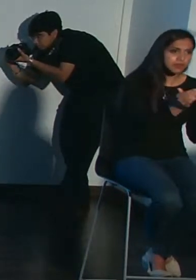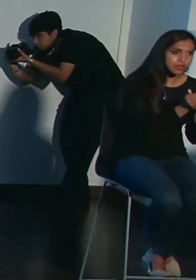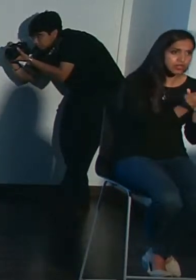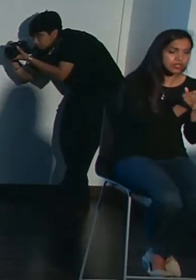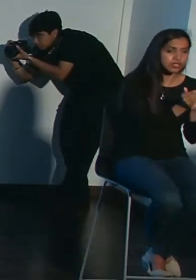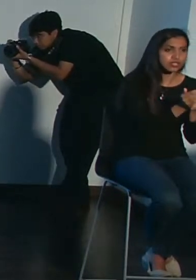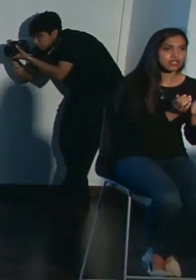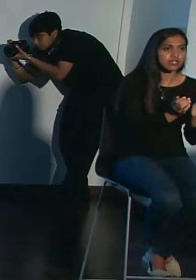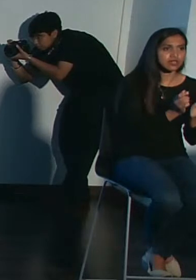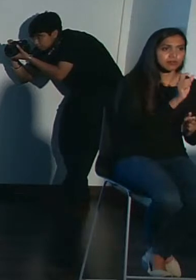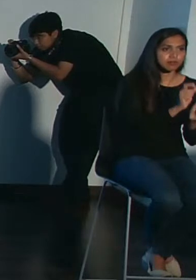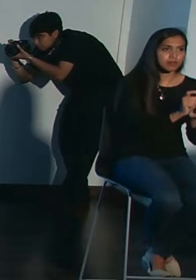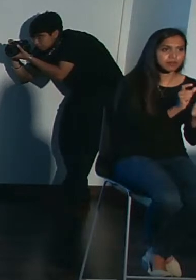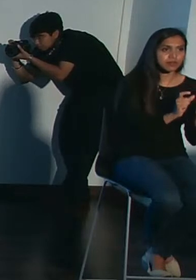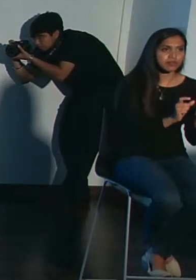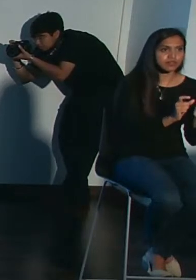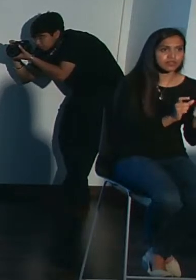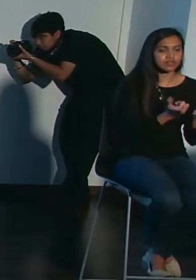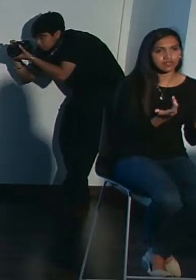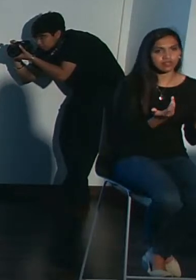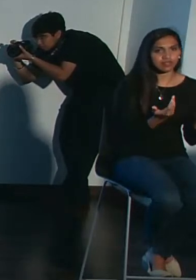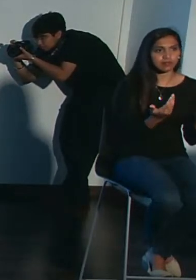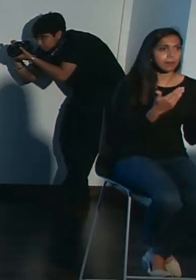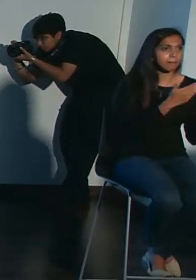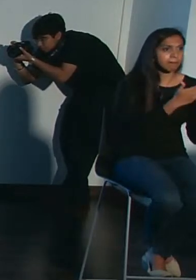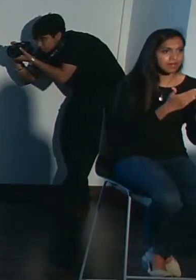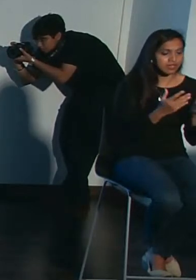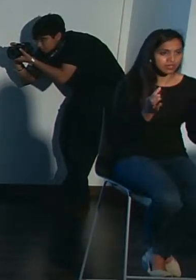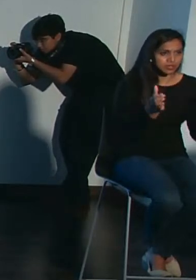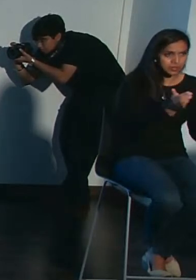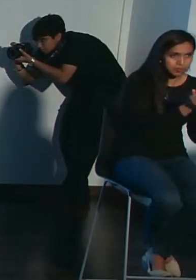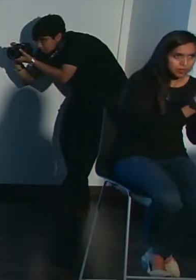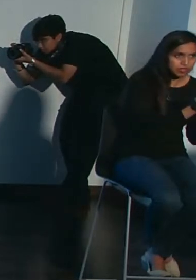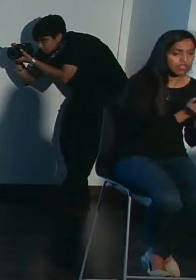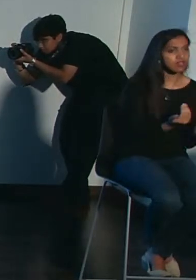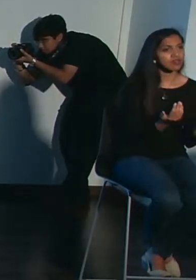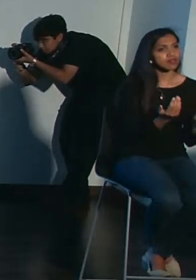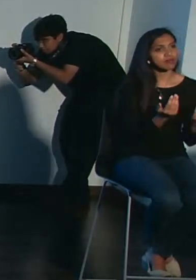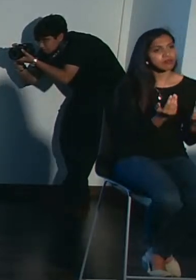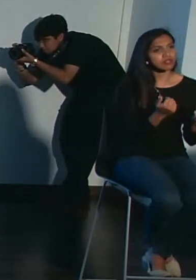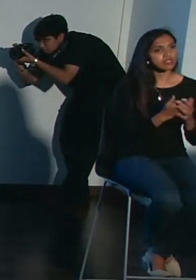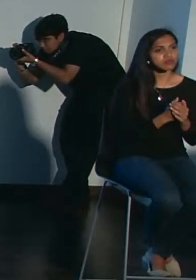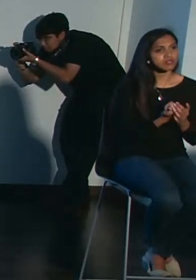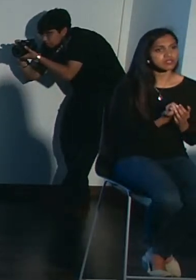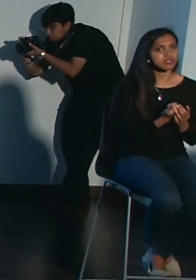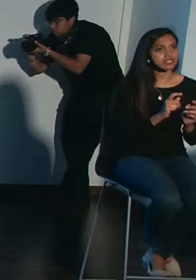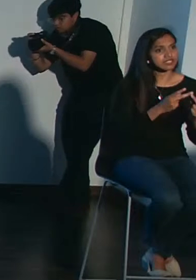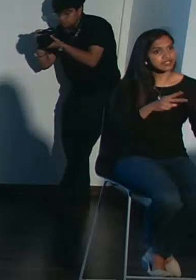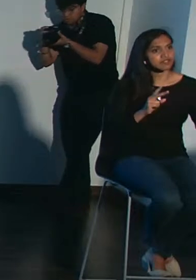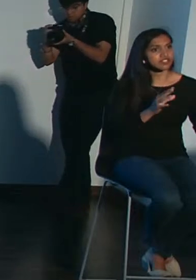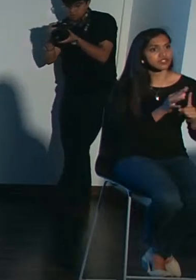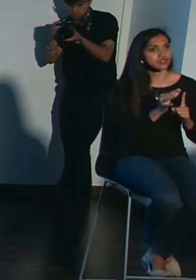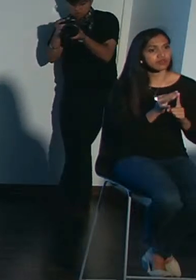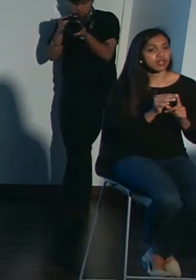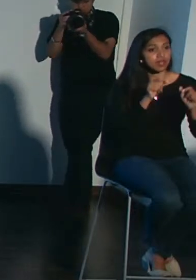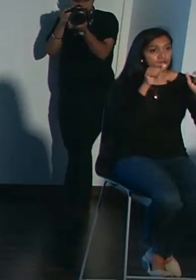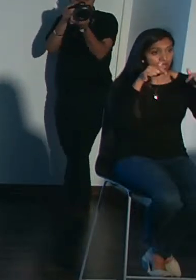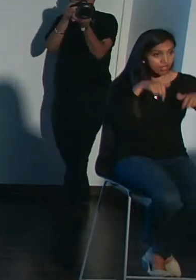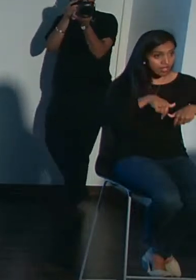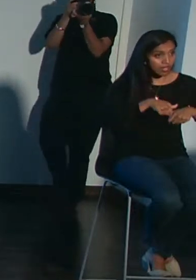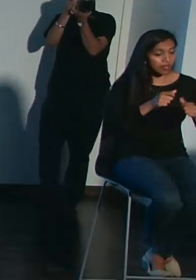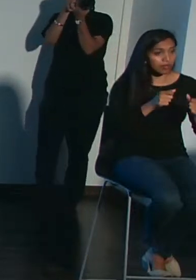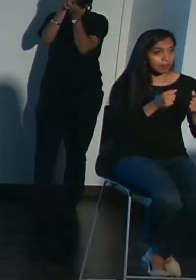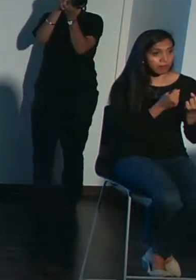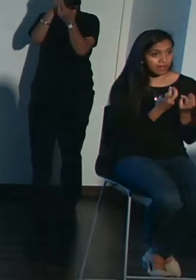together, maybe, I don't know. I think it is possible to operate differently, but then there is so much influence of,